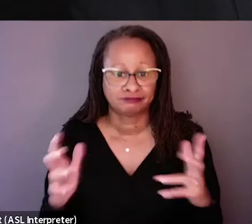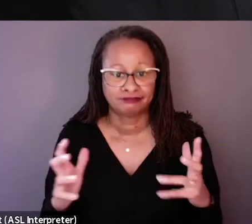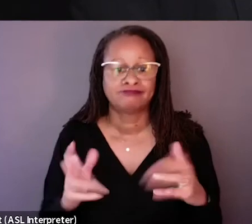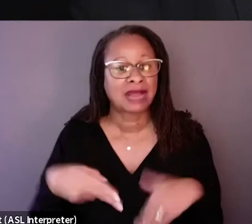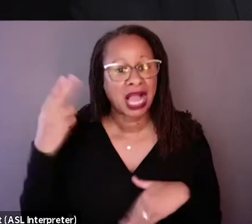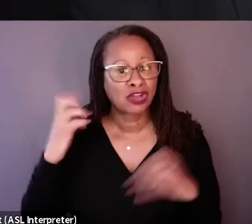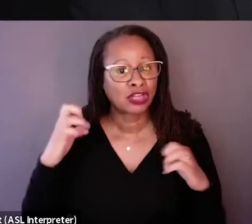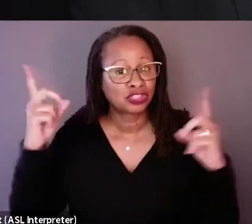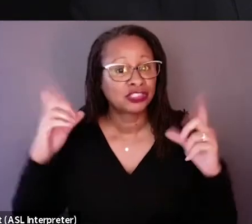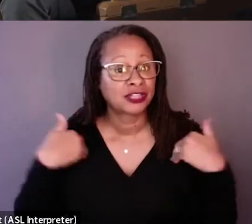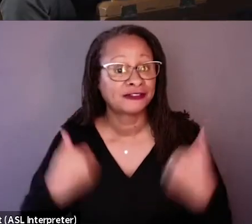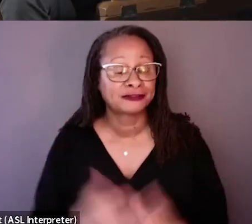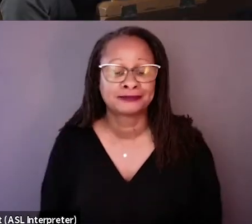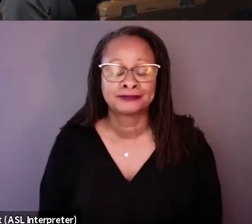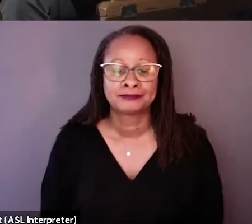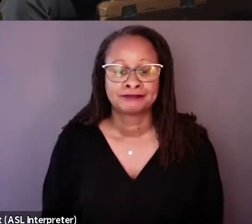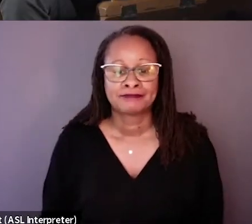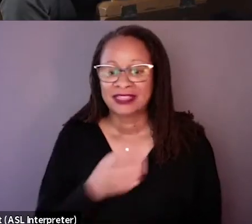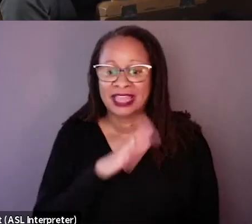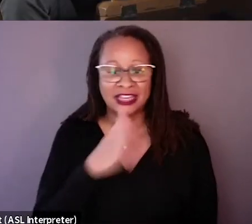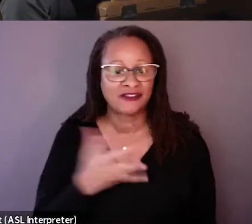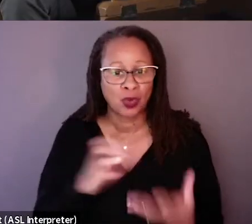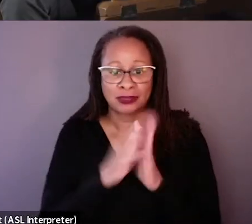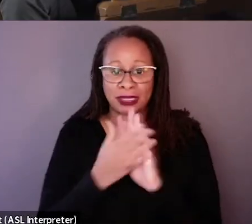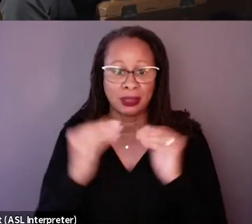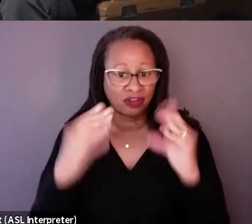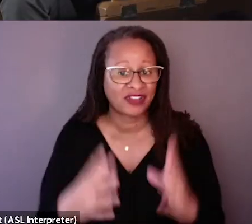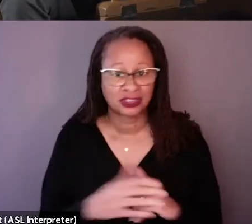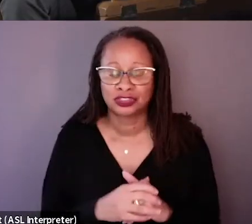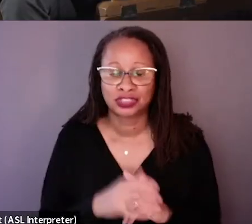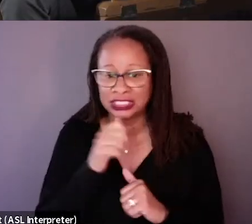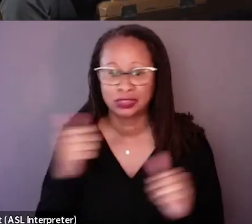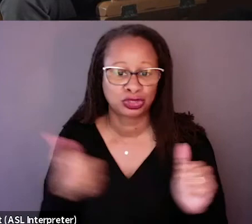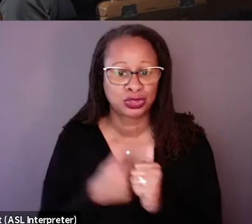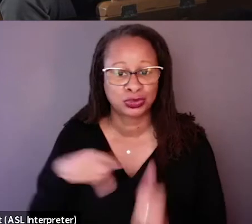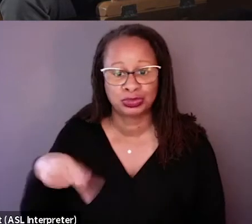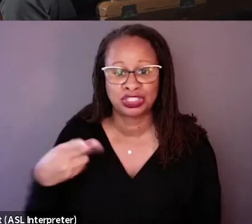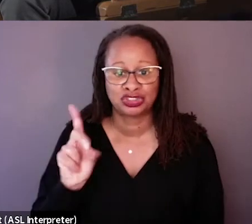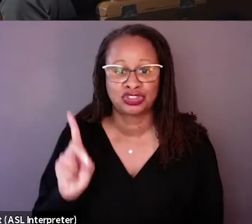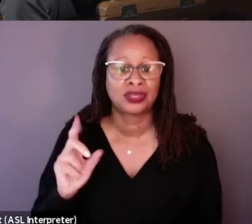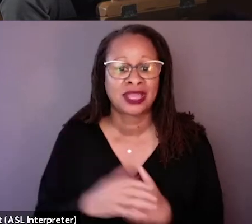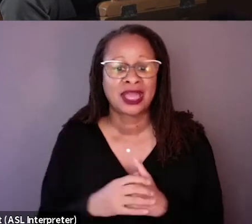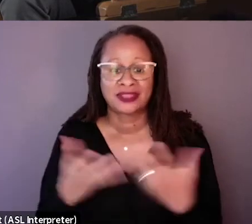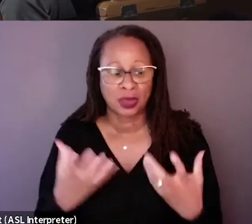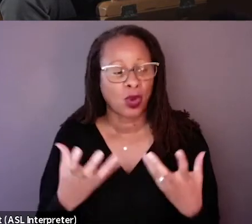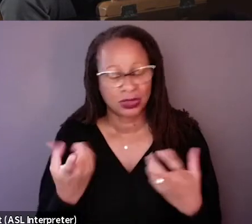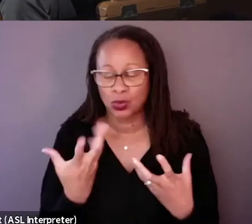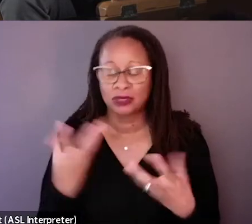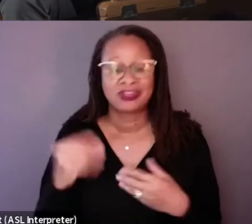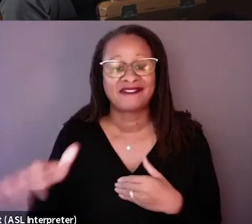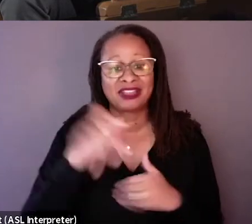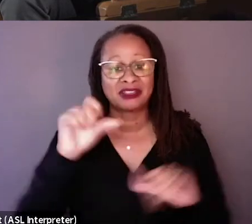higher education. They never wanted to be professors, though. That was something that they just discussed and always wanted to be field scientists.